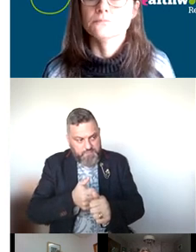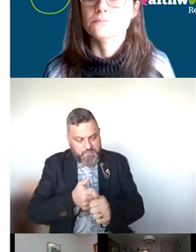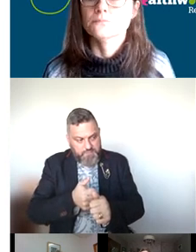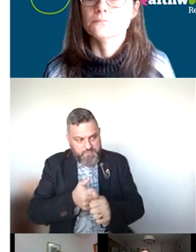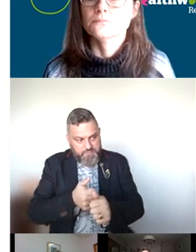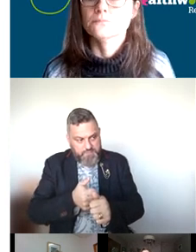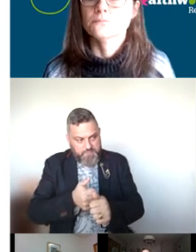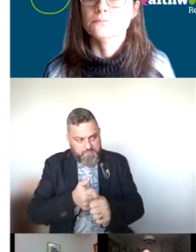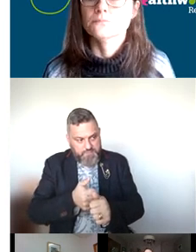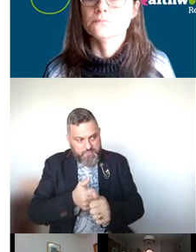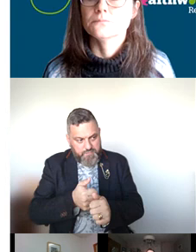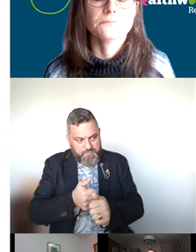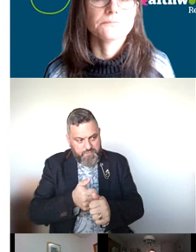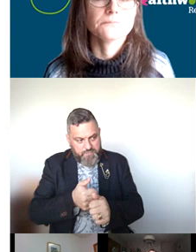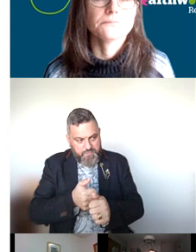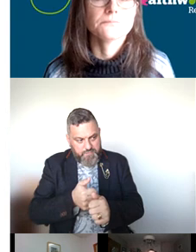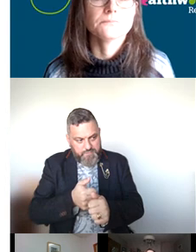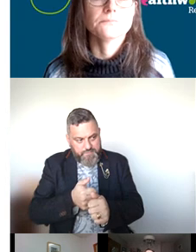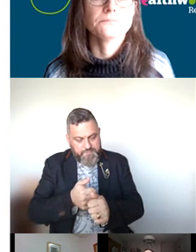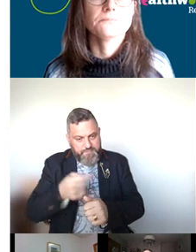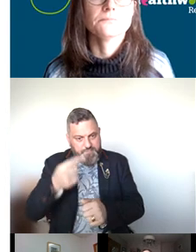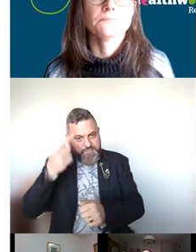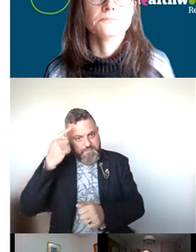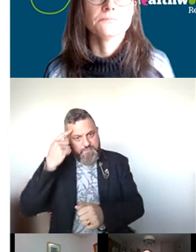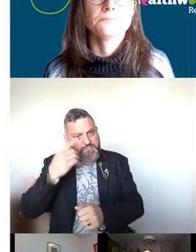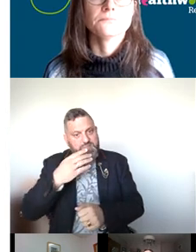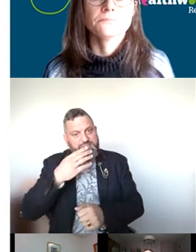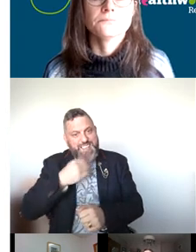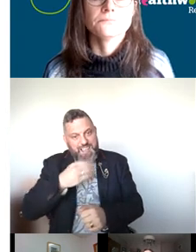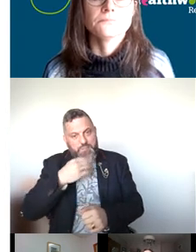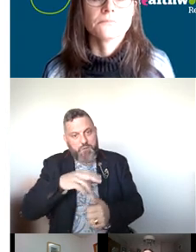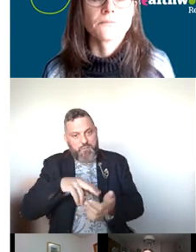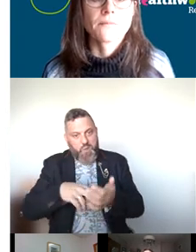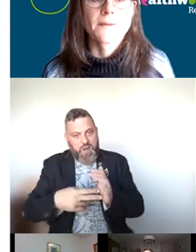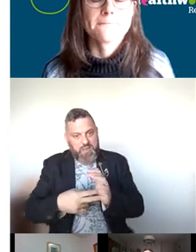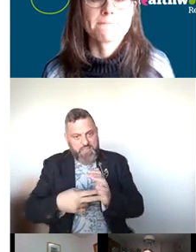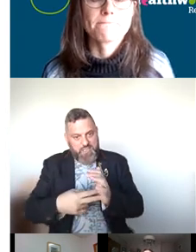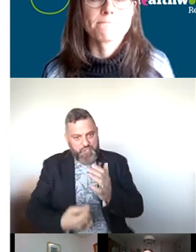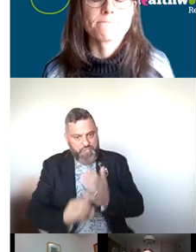of other different types of organisations that are part of this partnership,